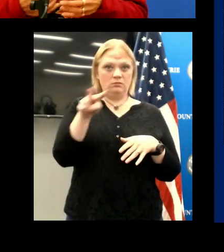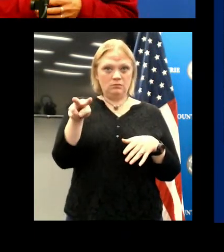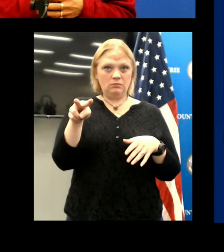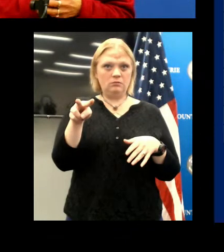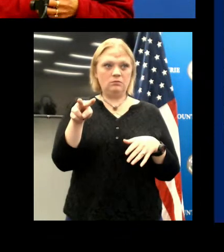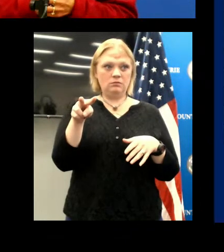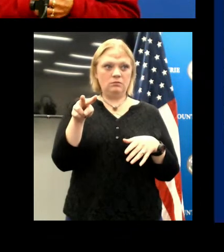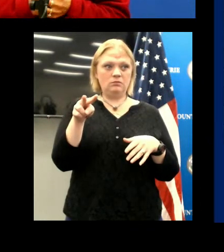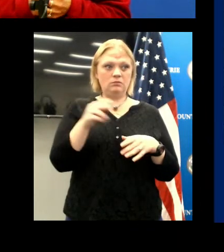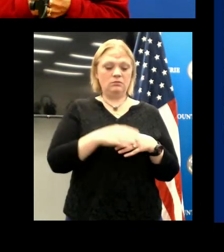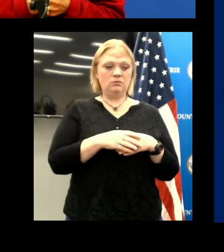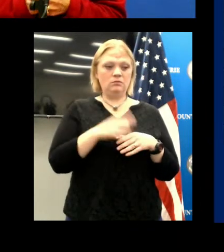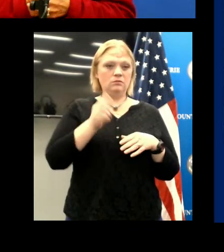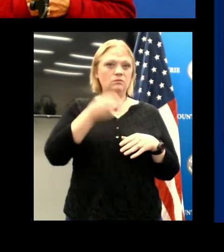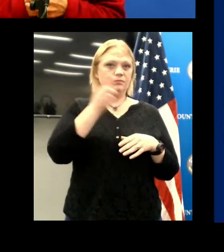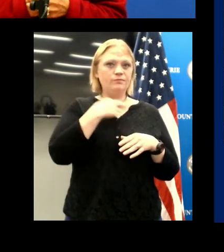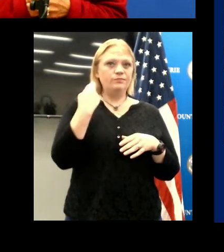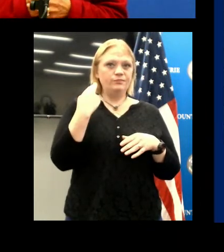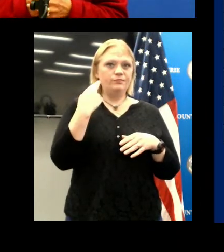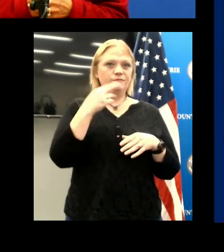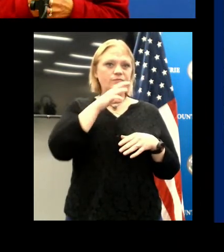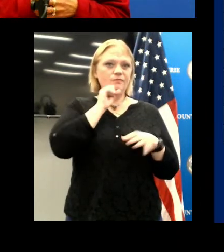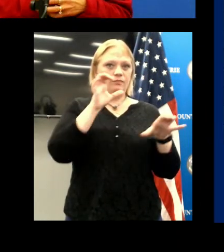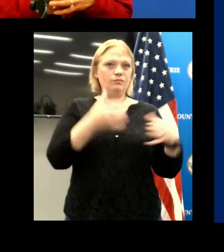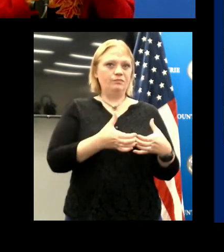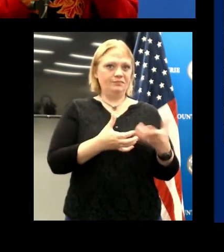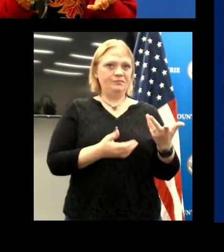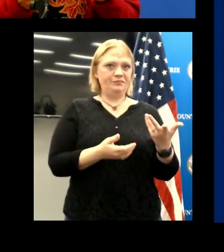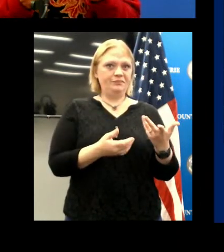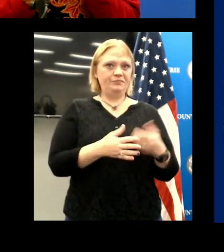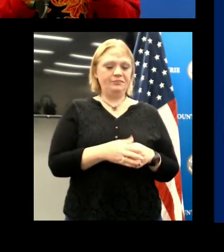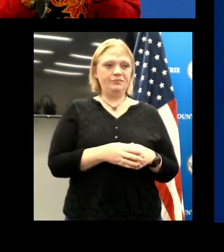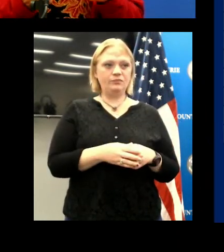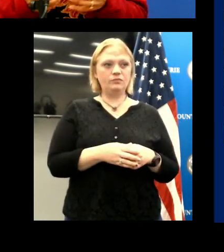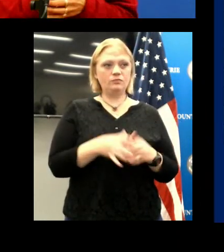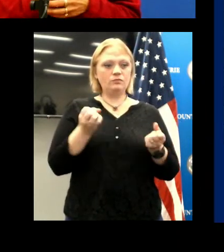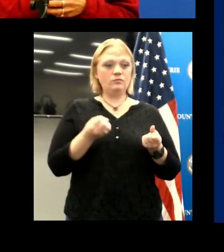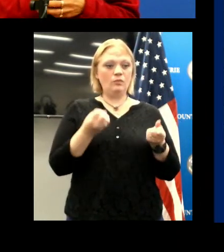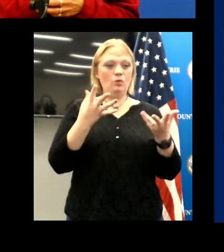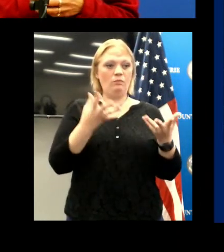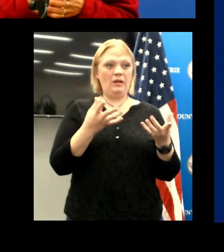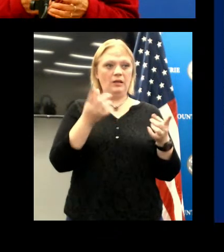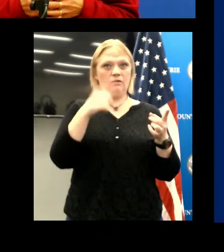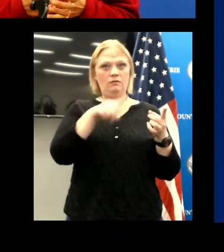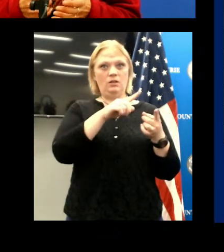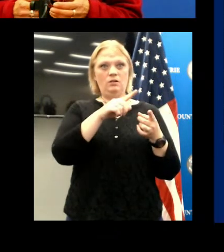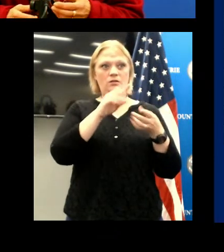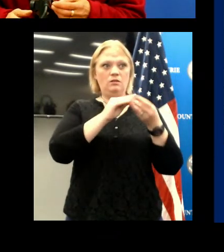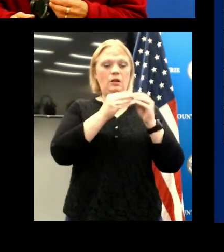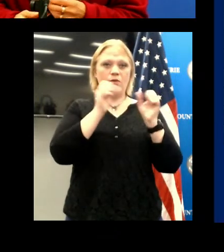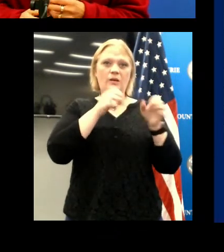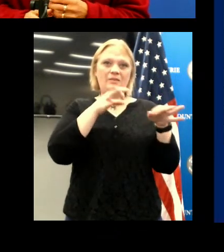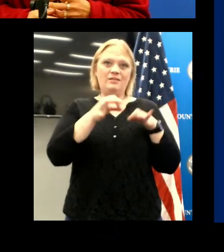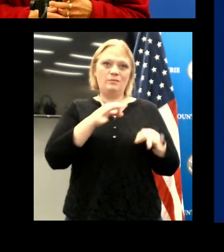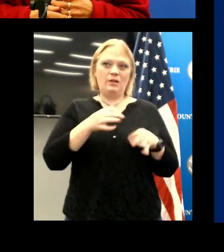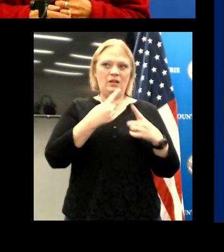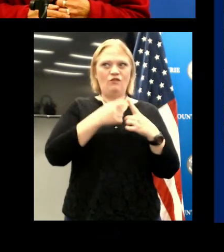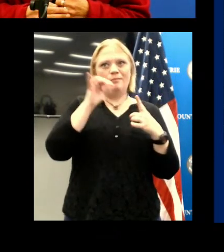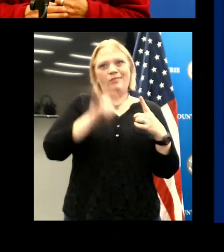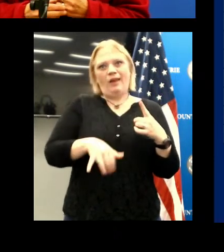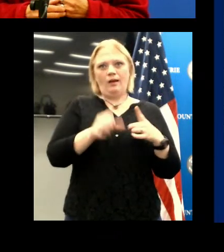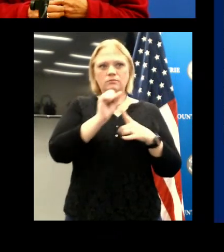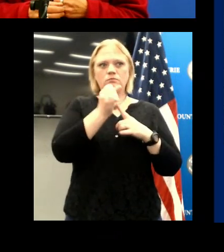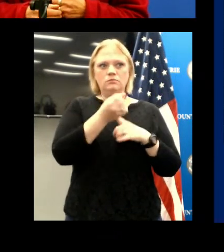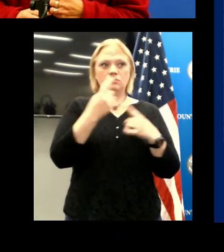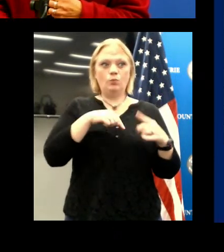we know, is a high-risk age group. So many of these high numbers can be explained by those circumstances. So we